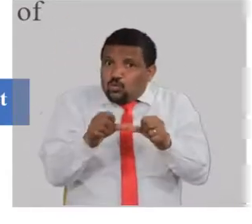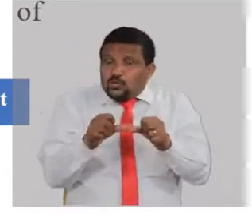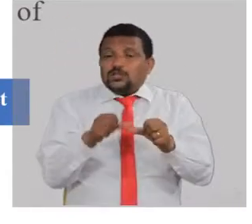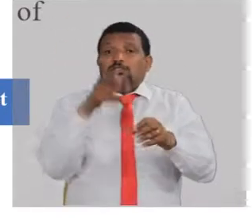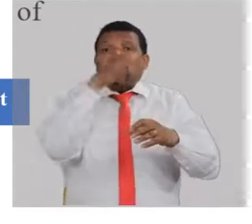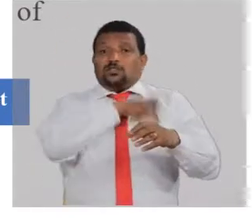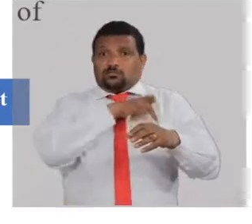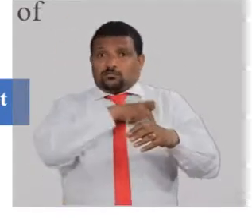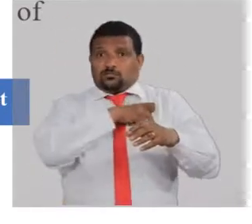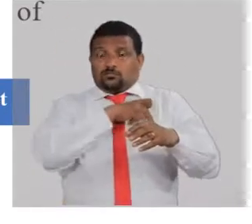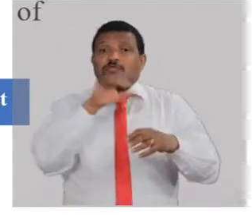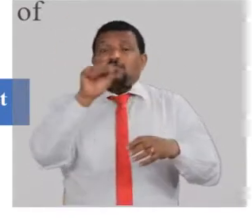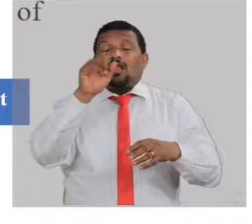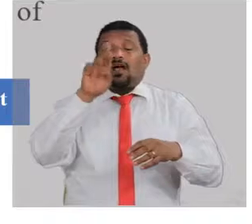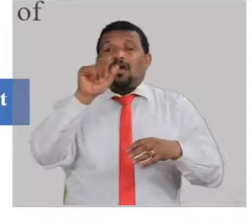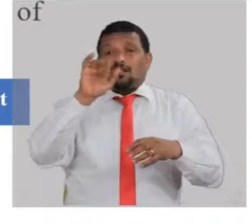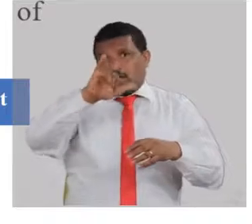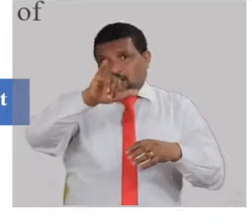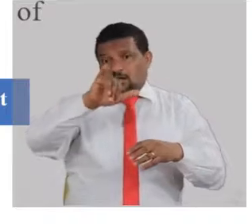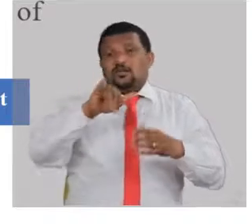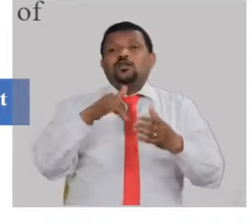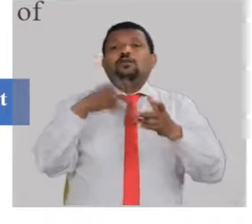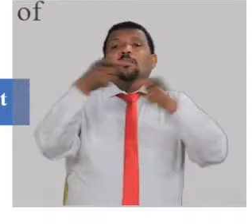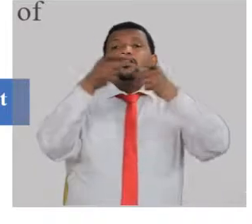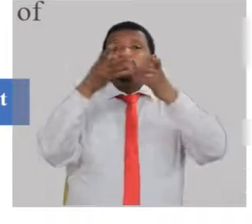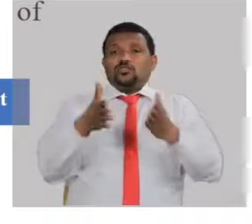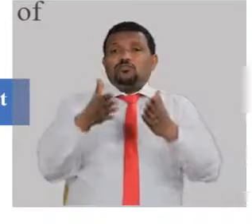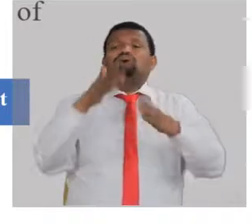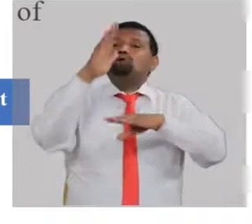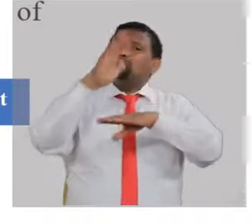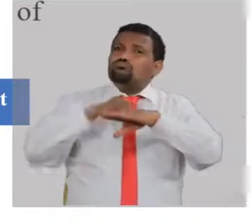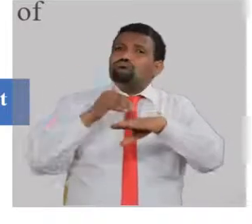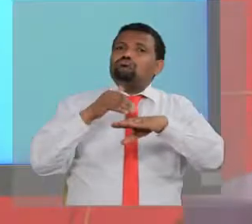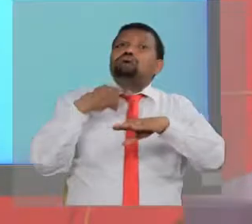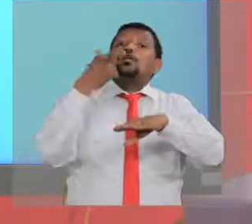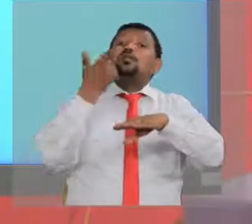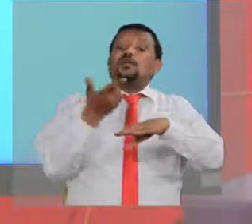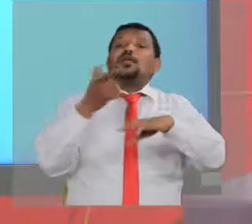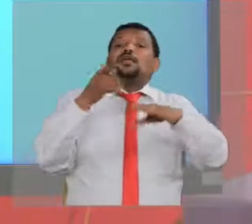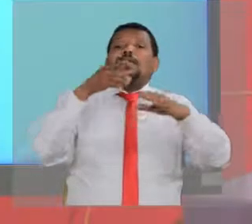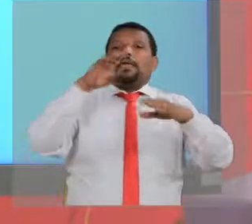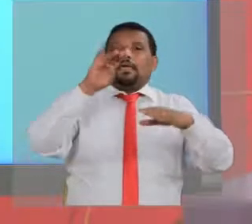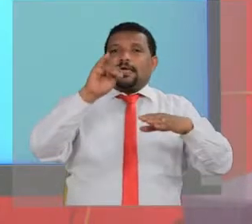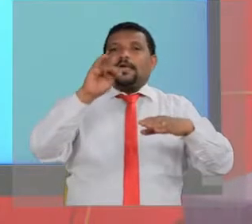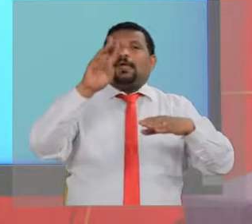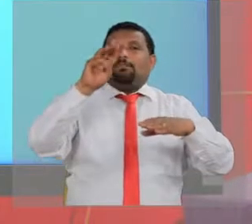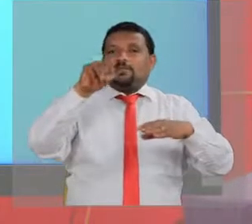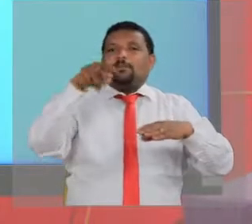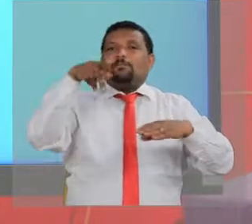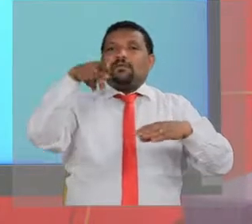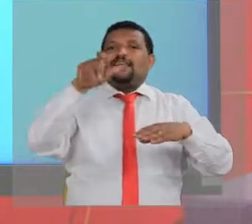salary of the owner acting as a manager is considered as implicit cost.